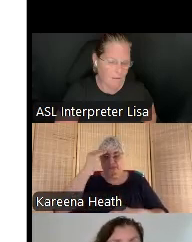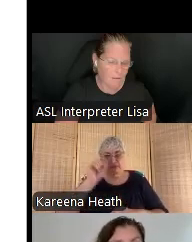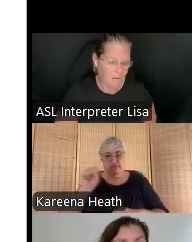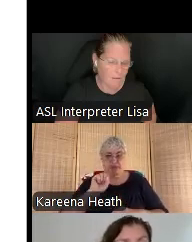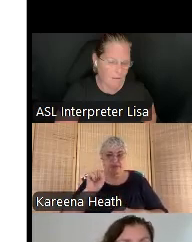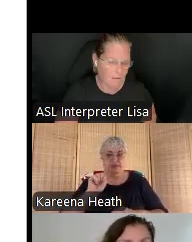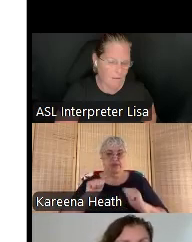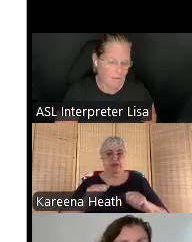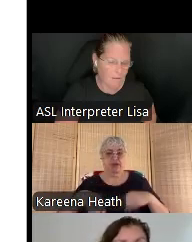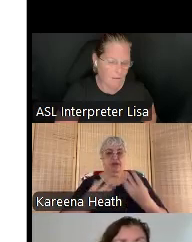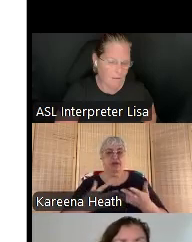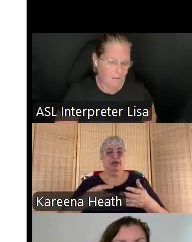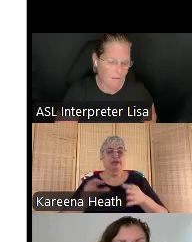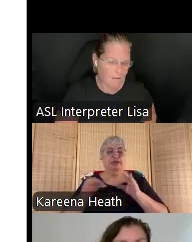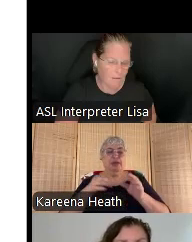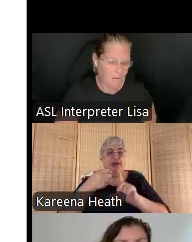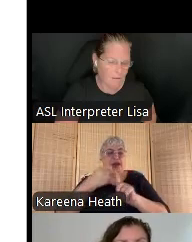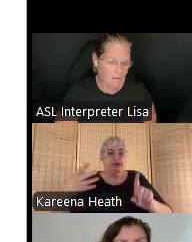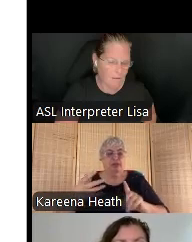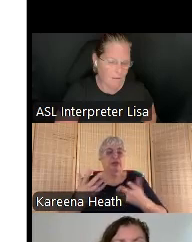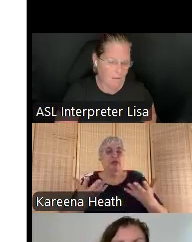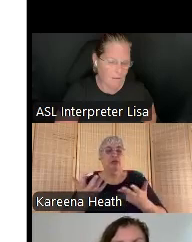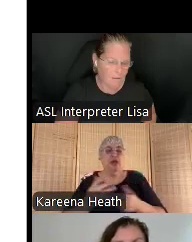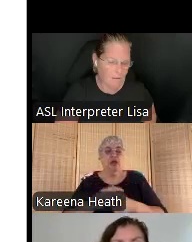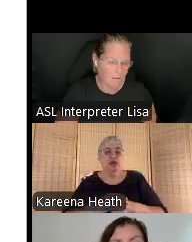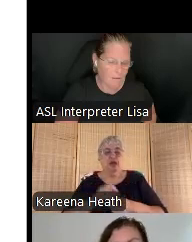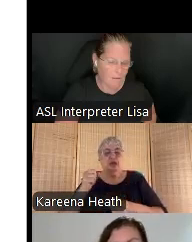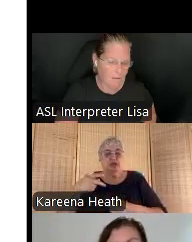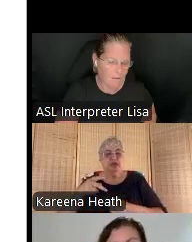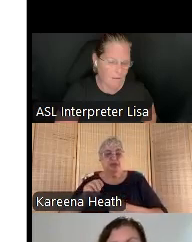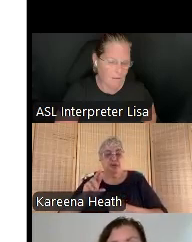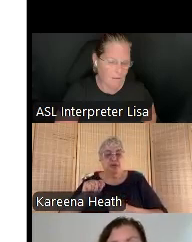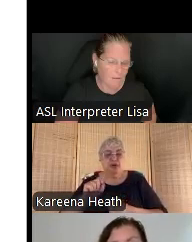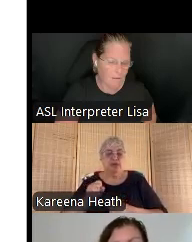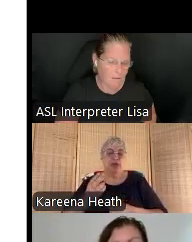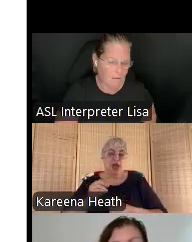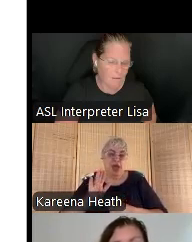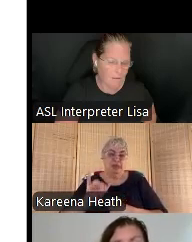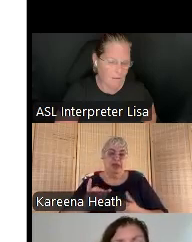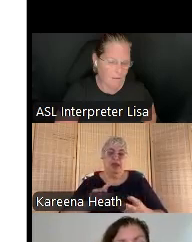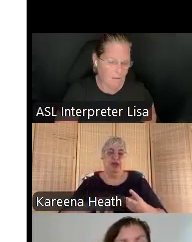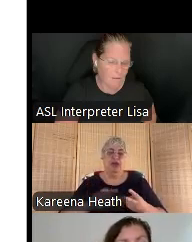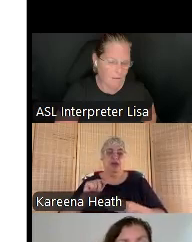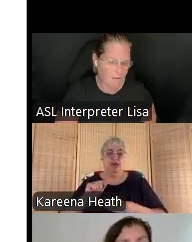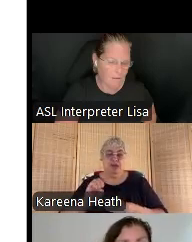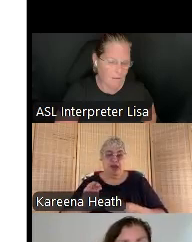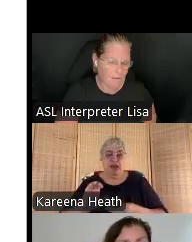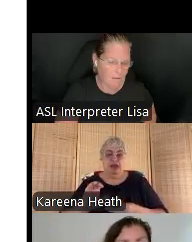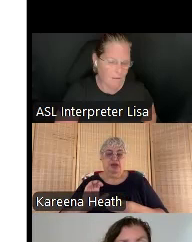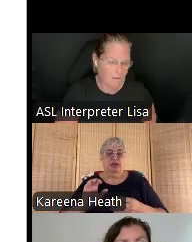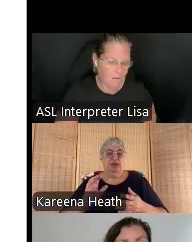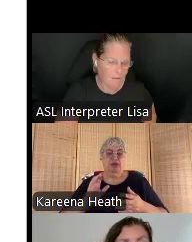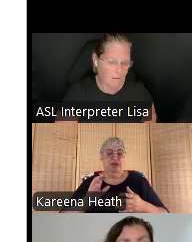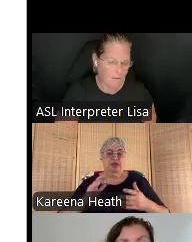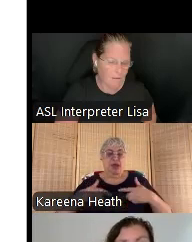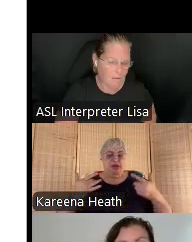they provide any details? What type of sports, hobbies, or recreational activities have you ever participated